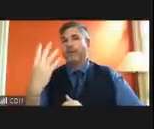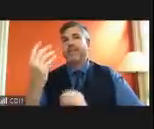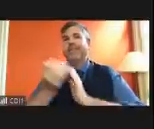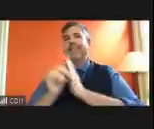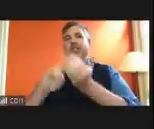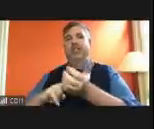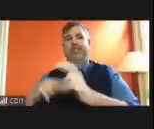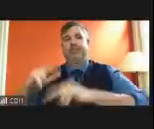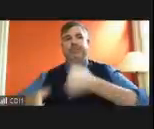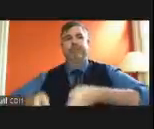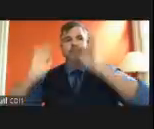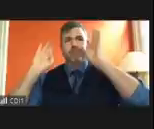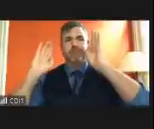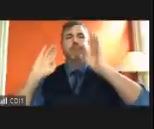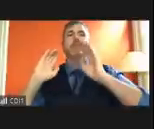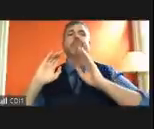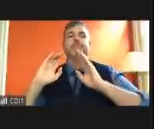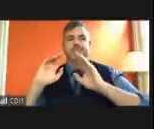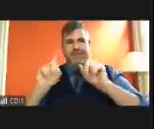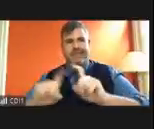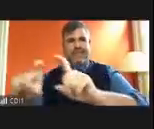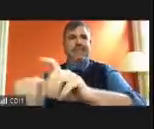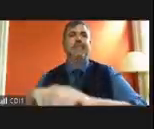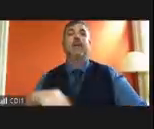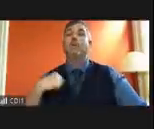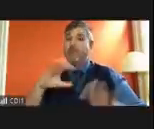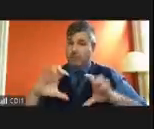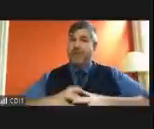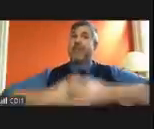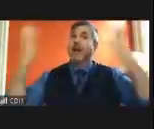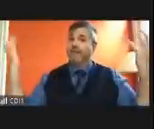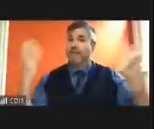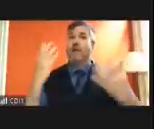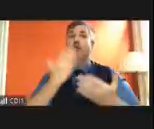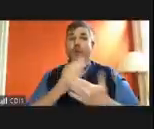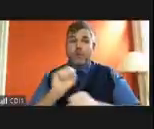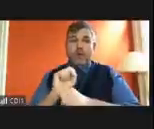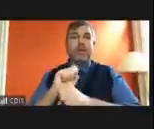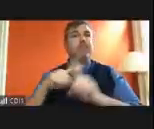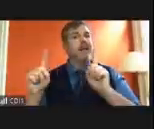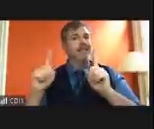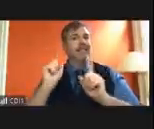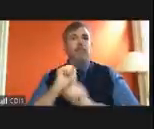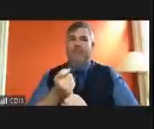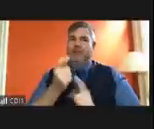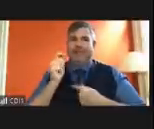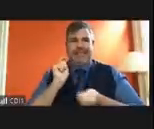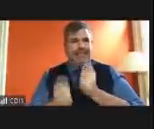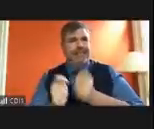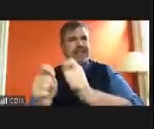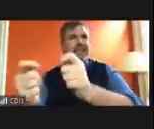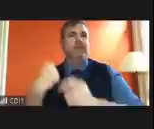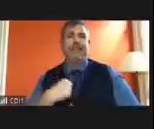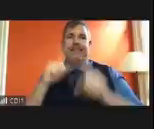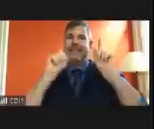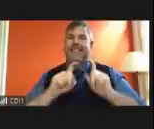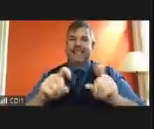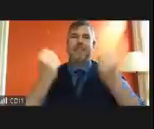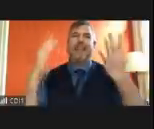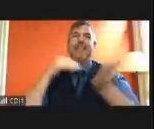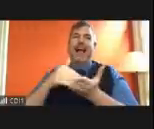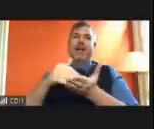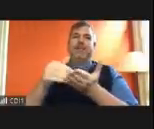work, and this is an evolving situation. We've tested thousands of patients. We've